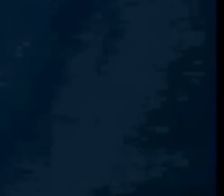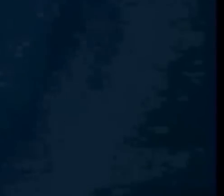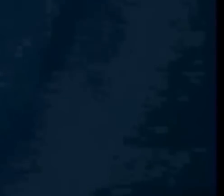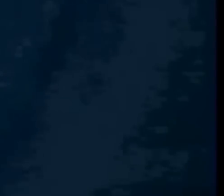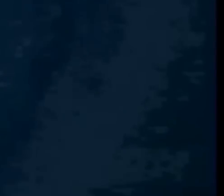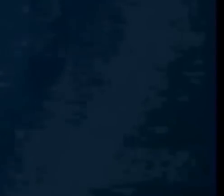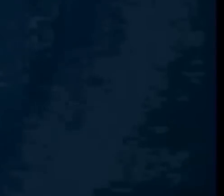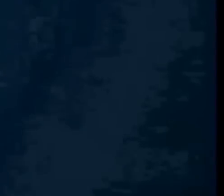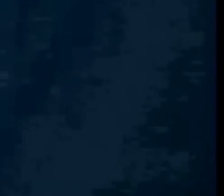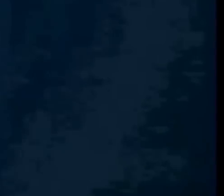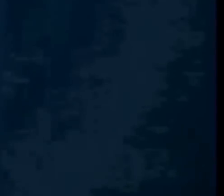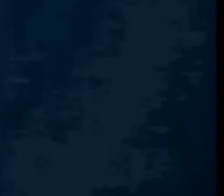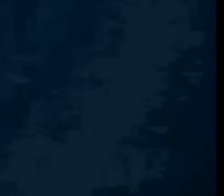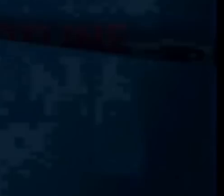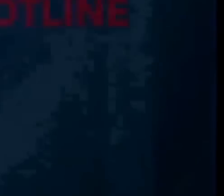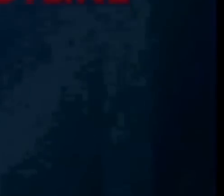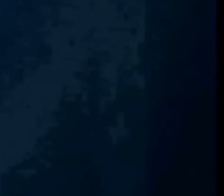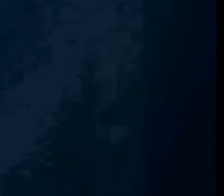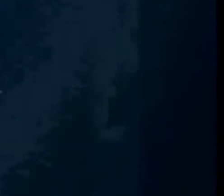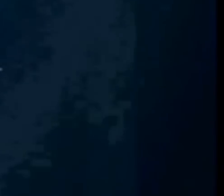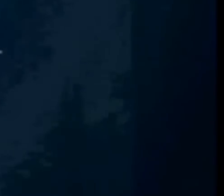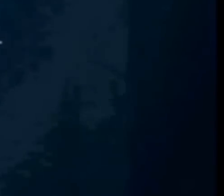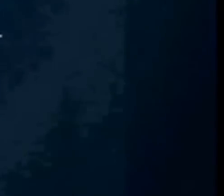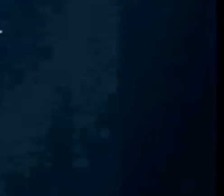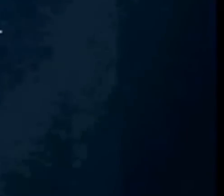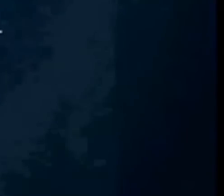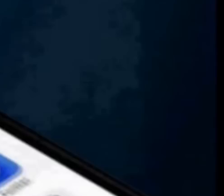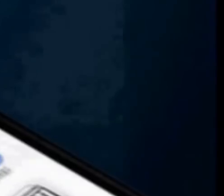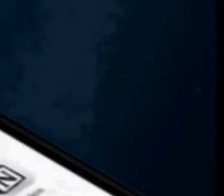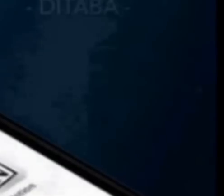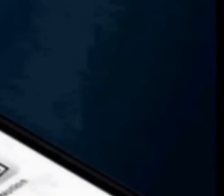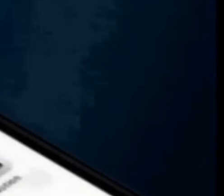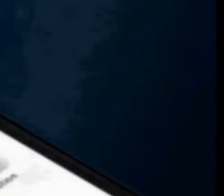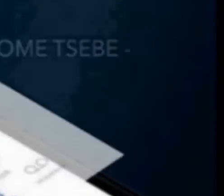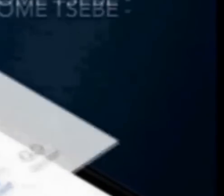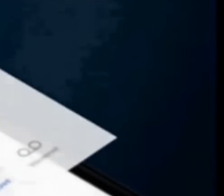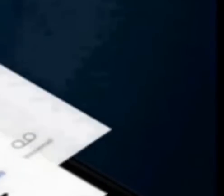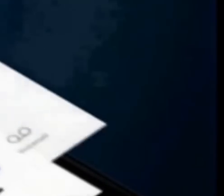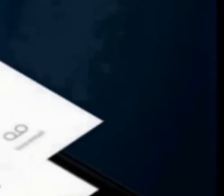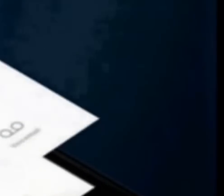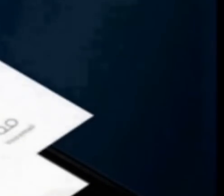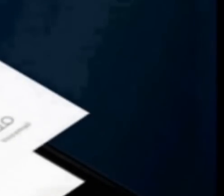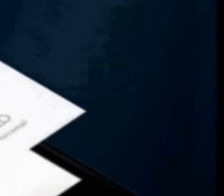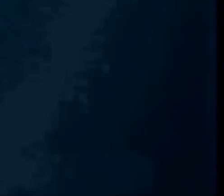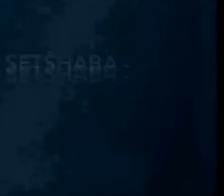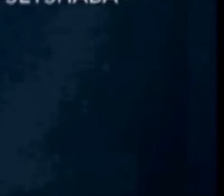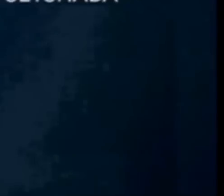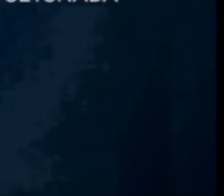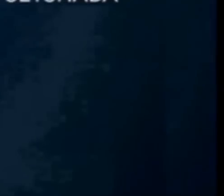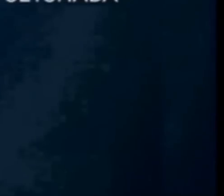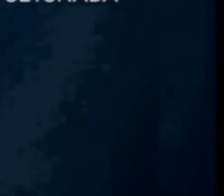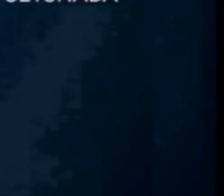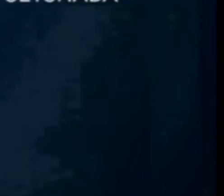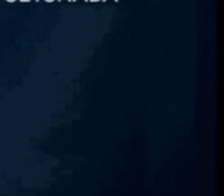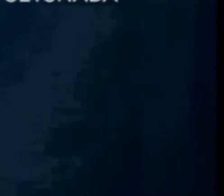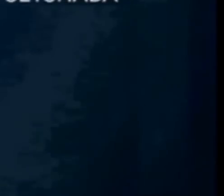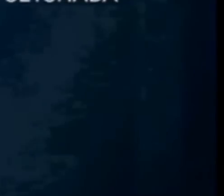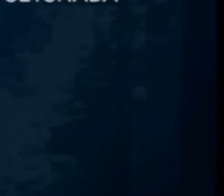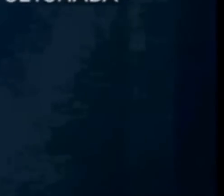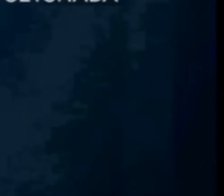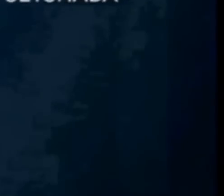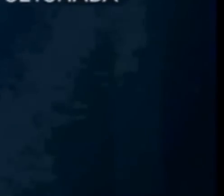Dikgokaganye le SABC News ge ile gore le na le ditaba tšeo le naganang gore di kgatlhegelong ya setšhaba le nyaka go ruluma tsebe goba le na le